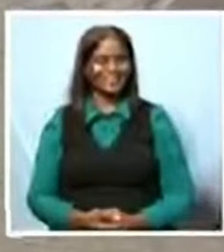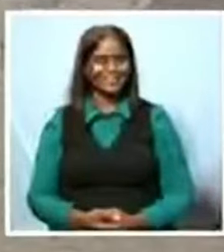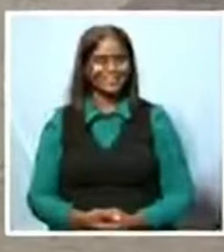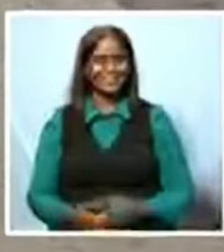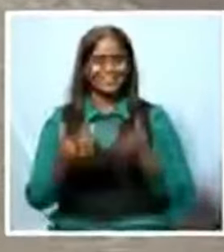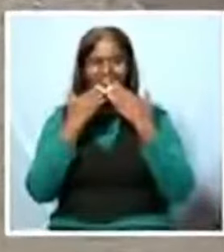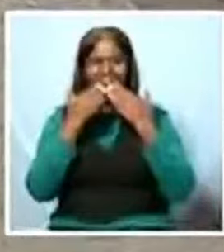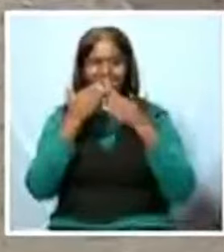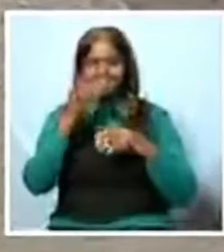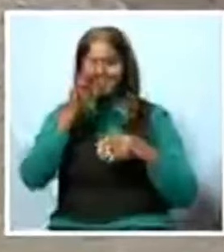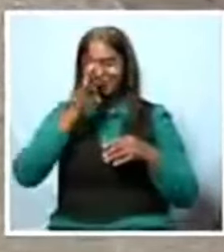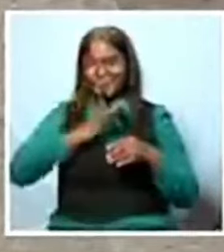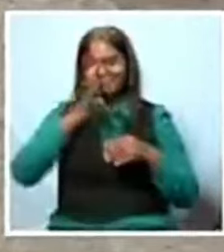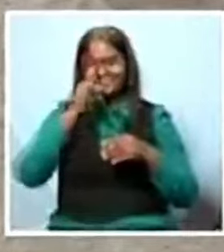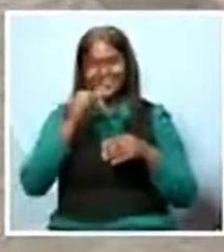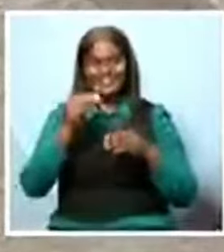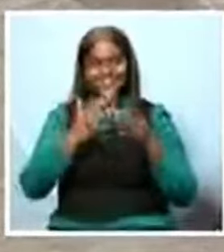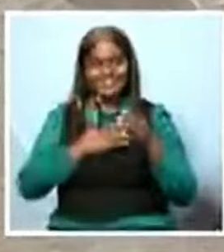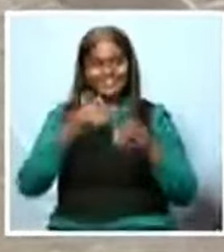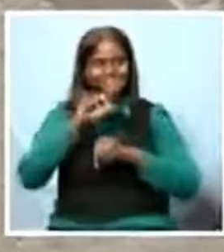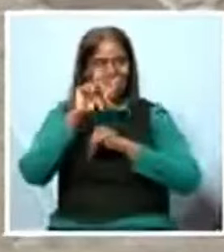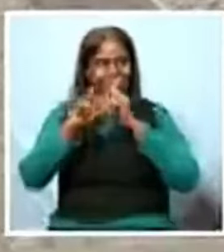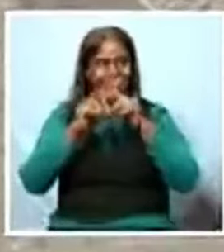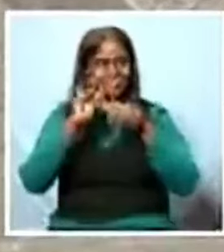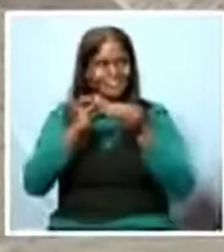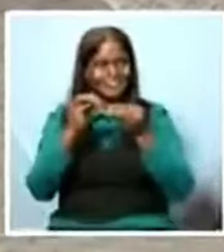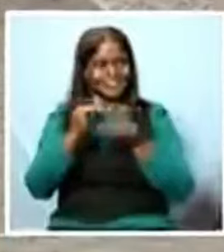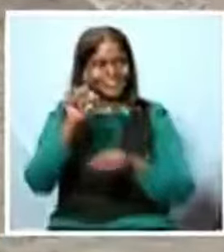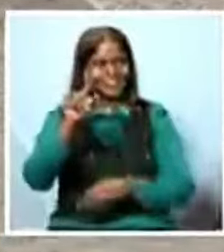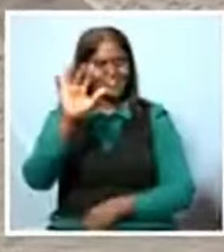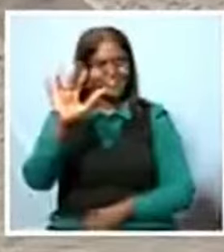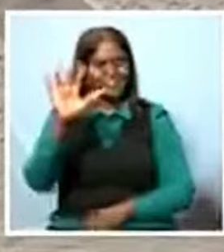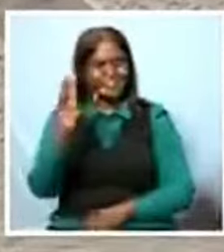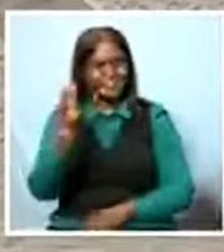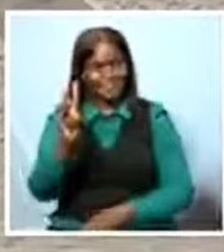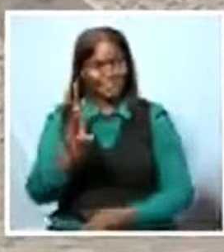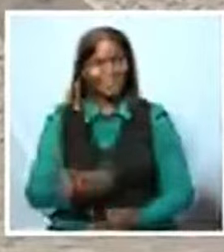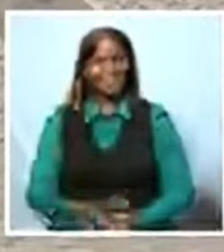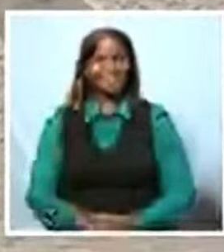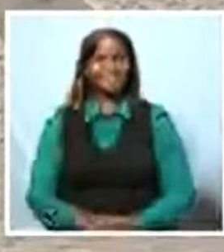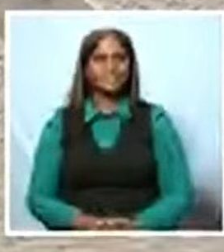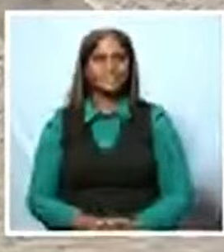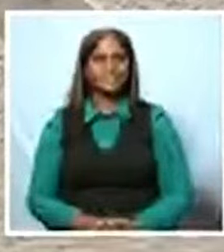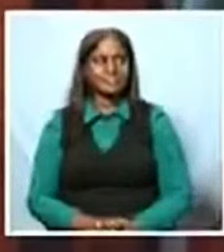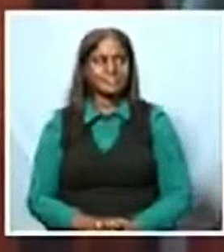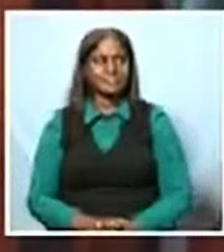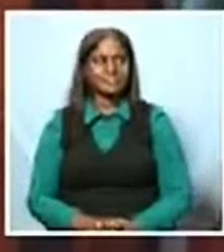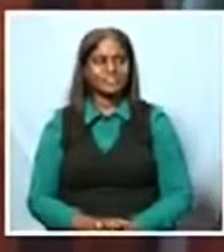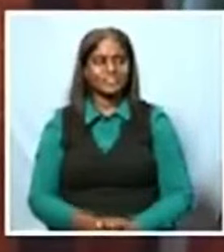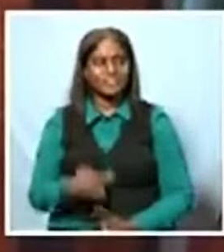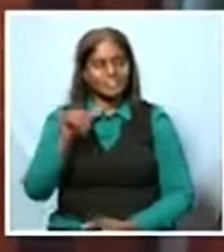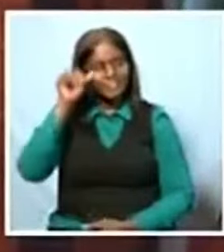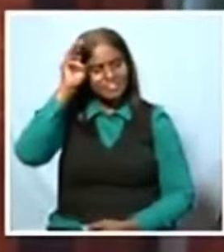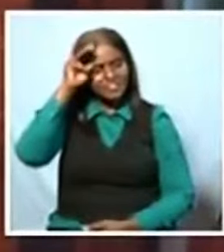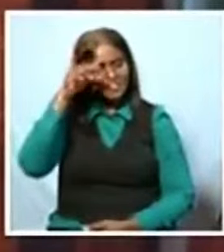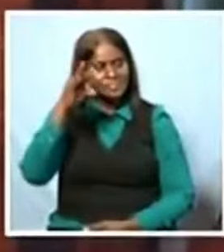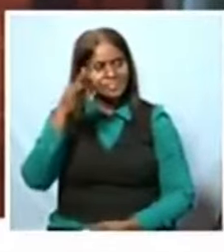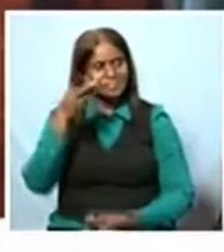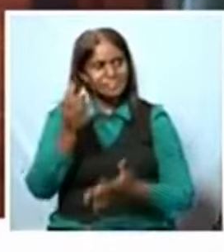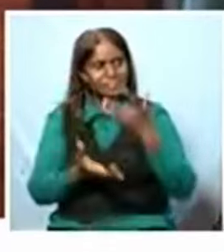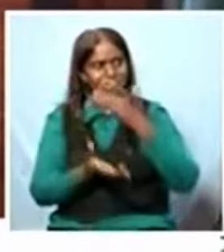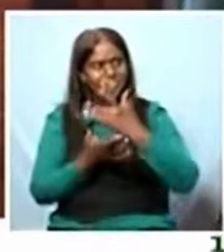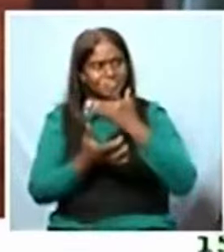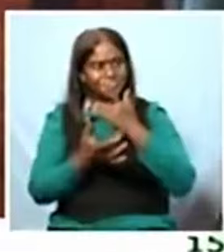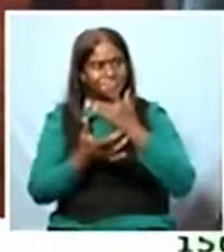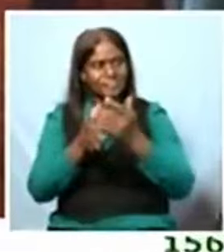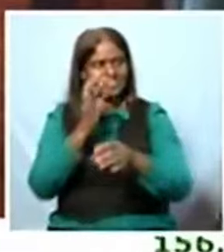Thank you, Madam Speaker. My question is number 156. The Honorable Minister of Technology